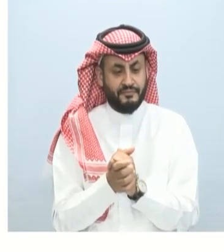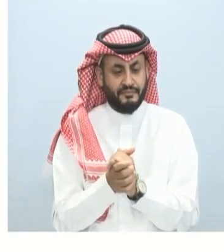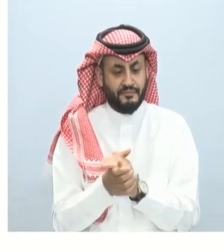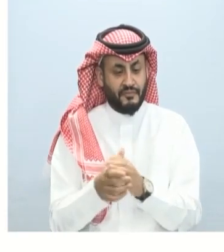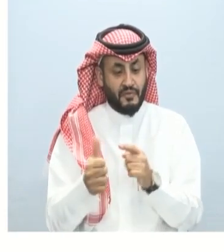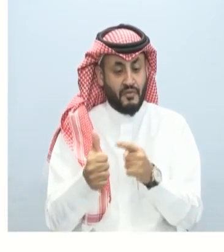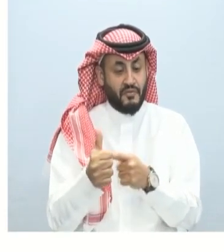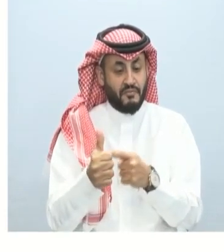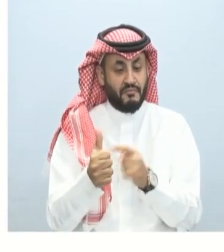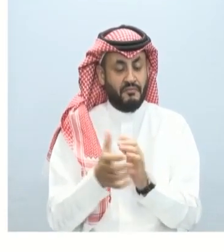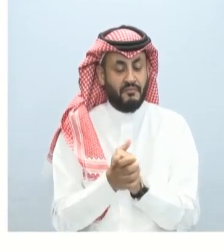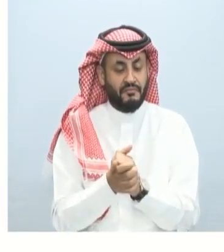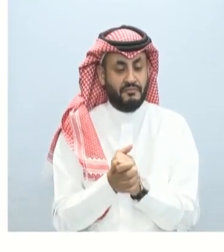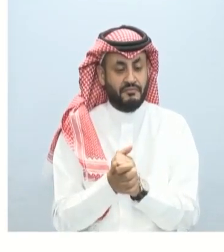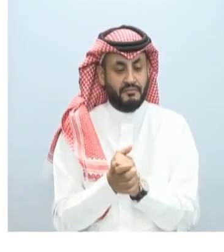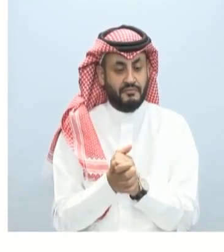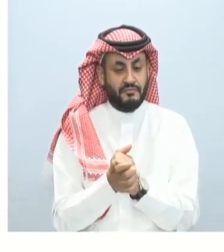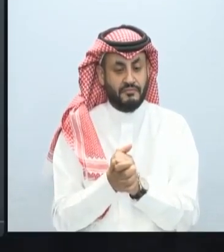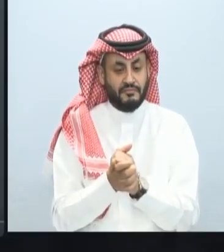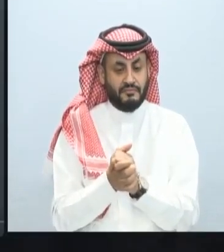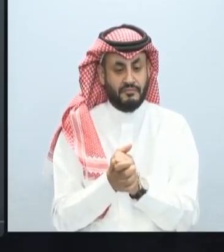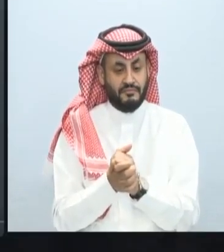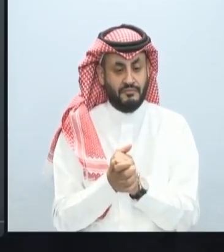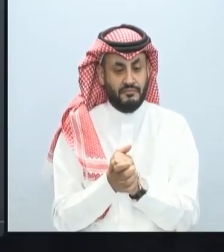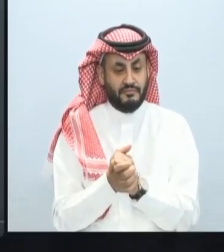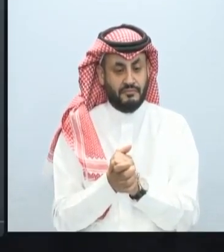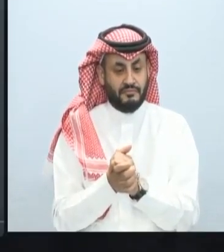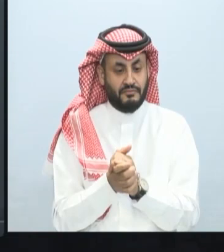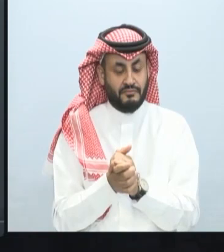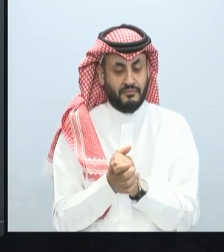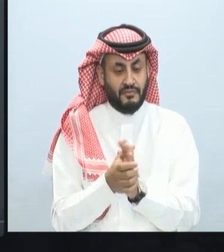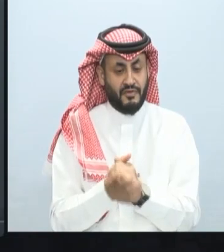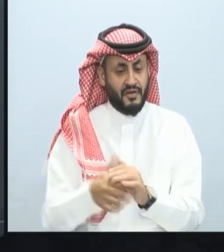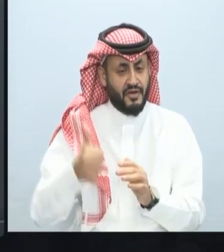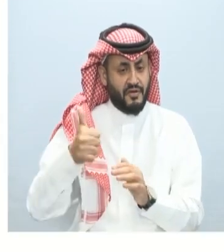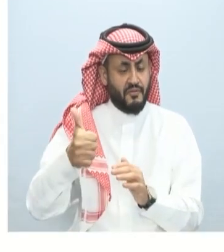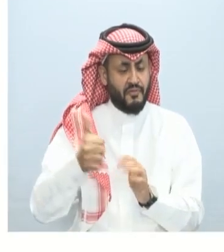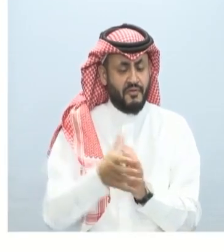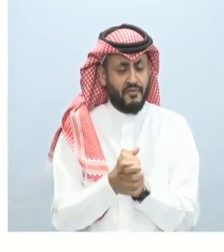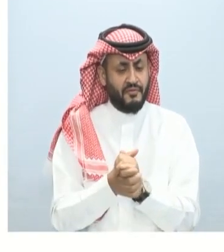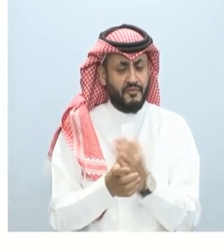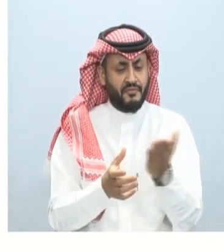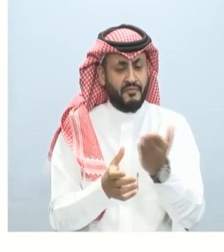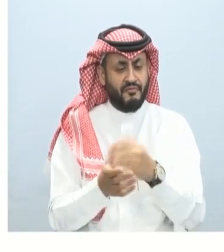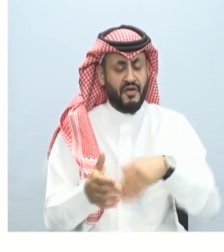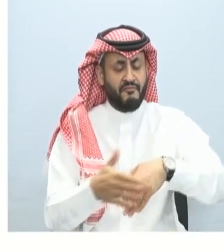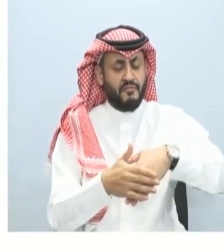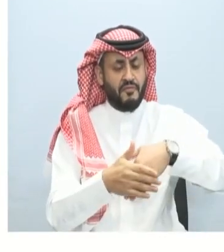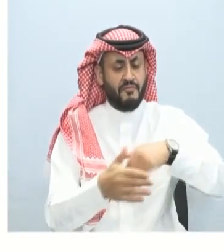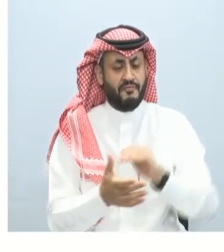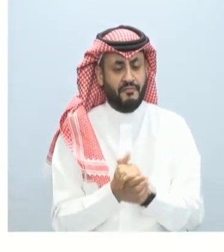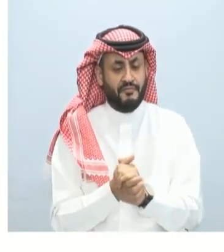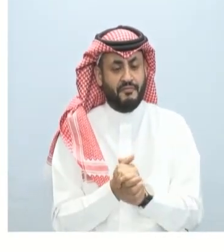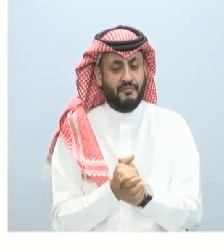unit 2, that they're influential people, they excelled in different things. So we have here, he excels in